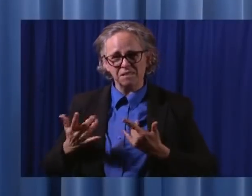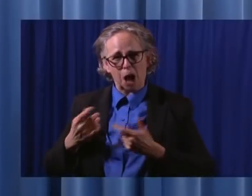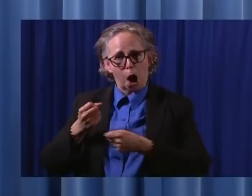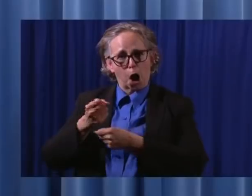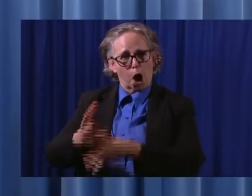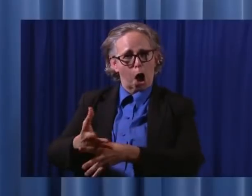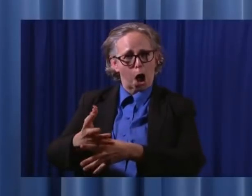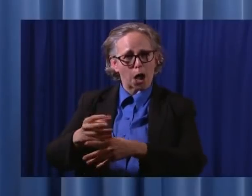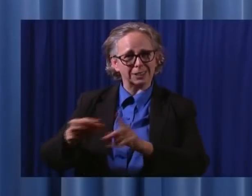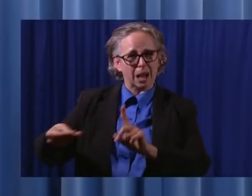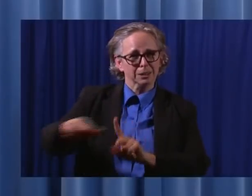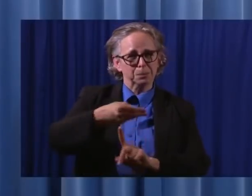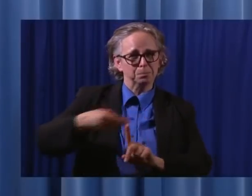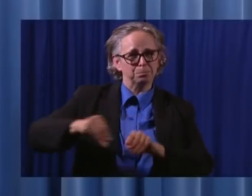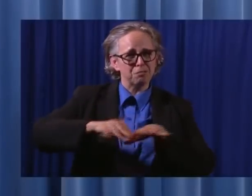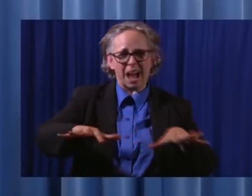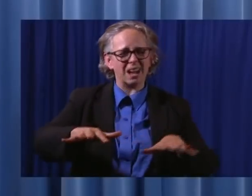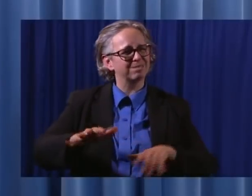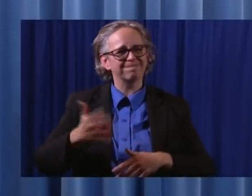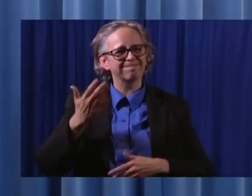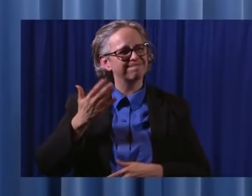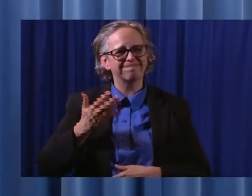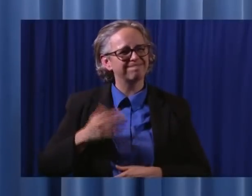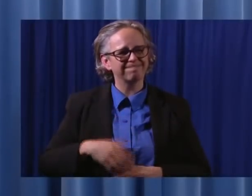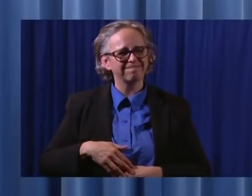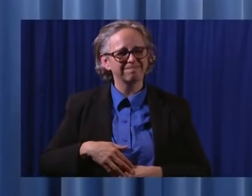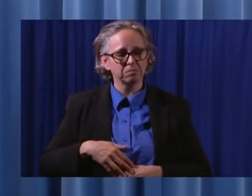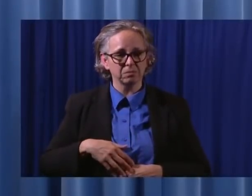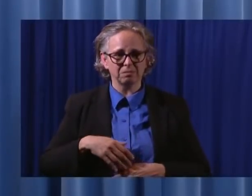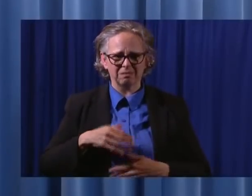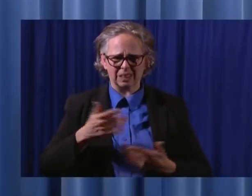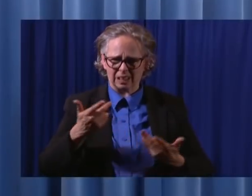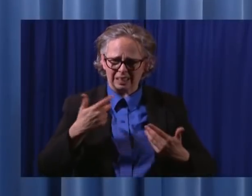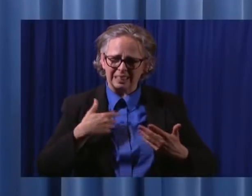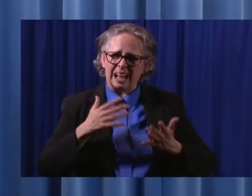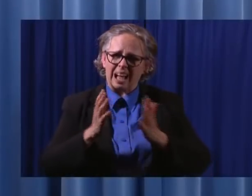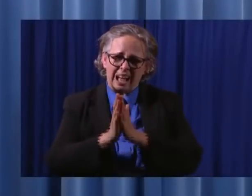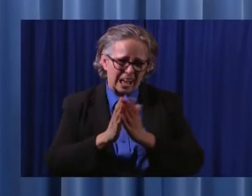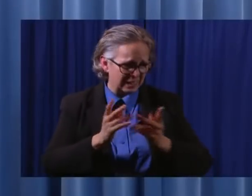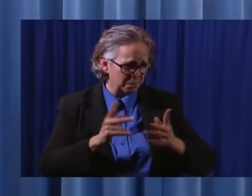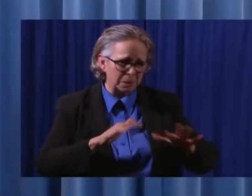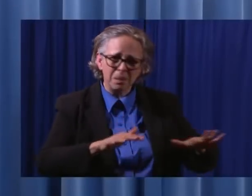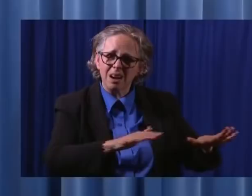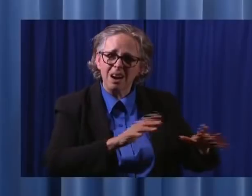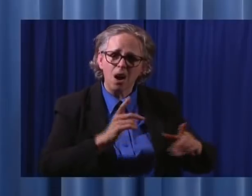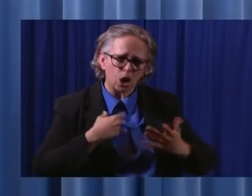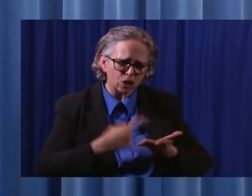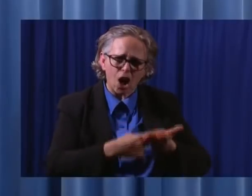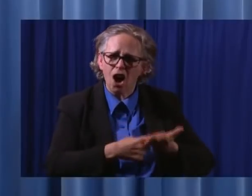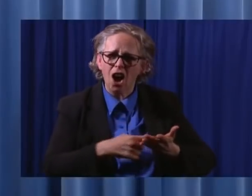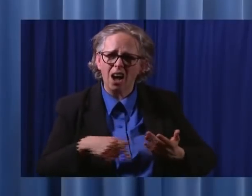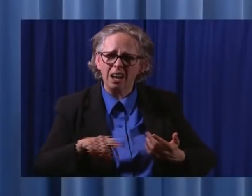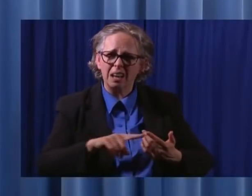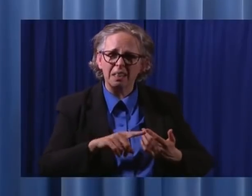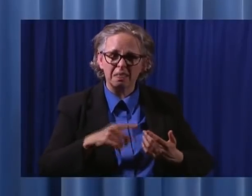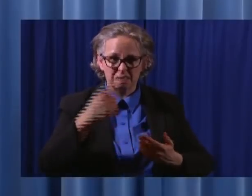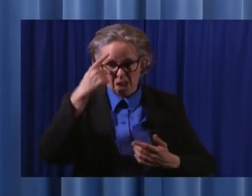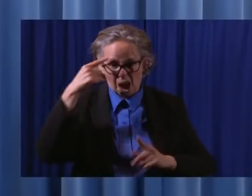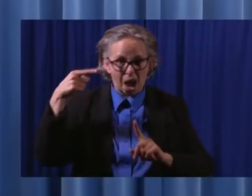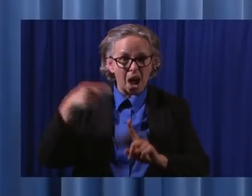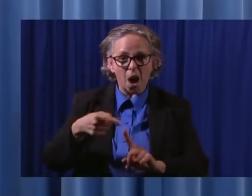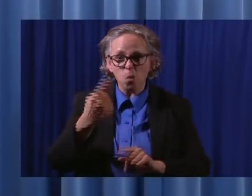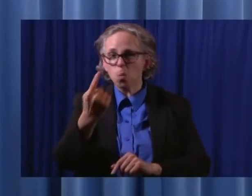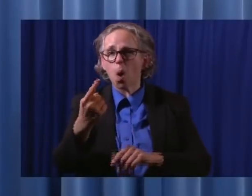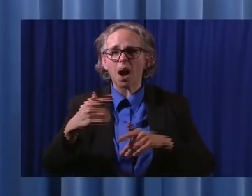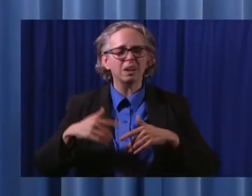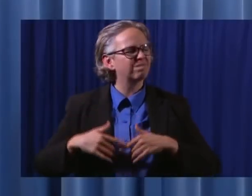to people on the ground and people who are looking at the numbers is that there's no one particular answer to that. It